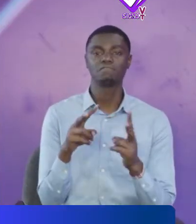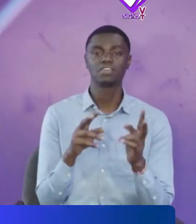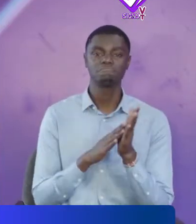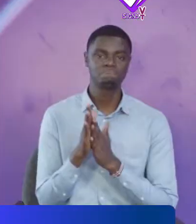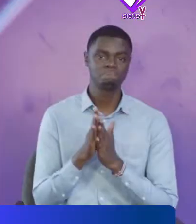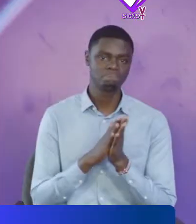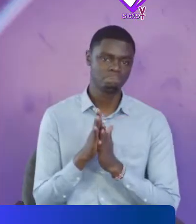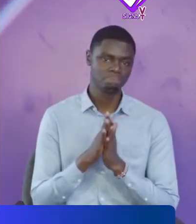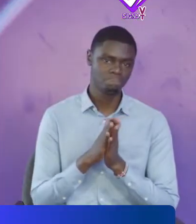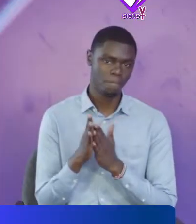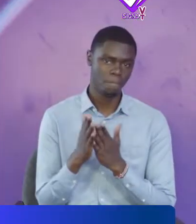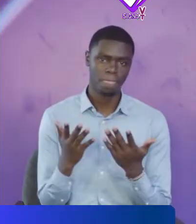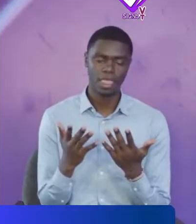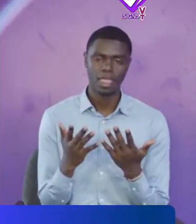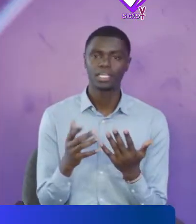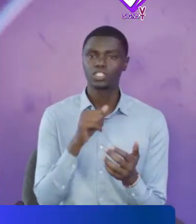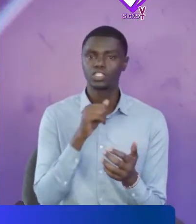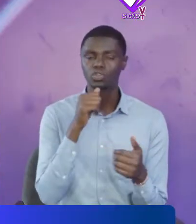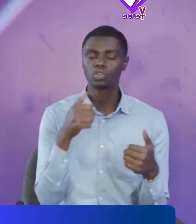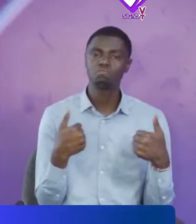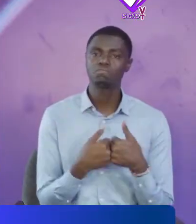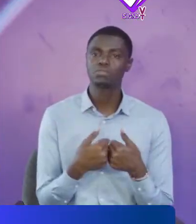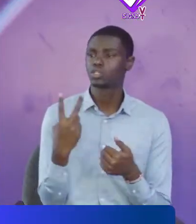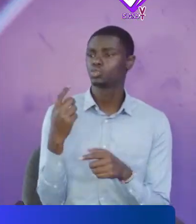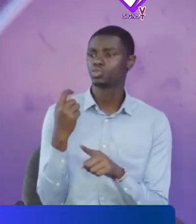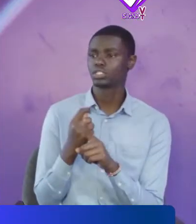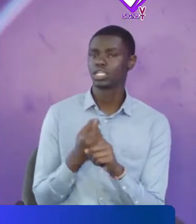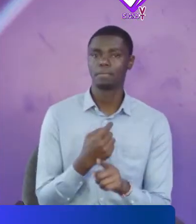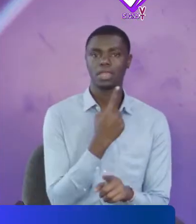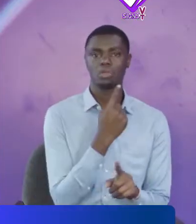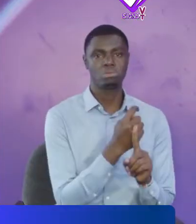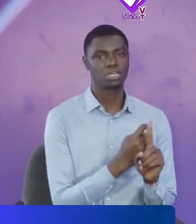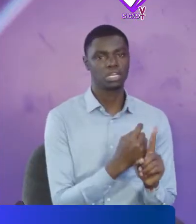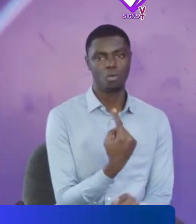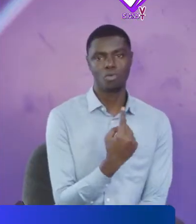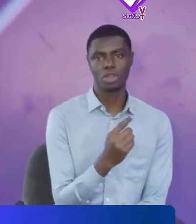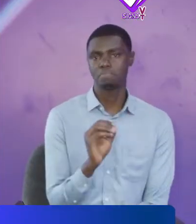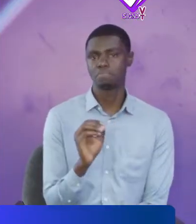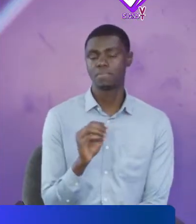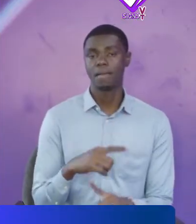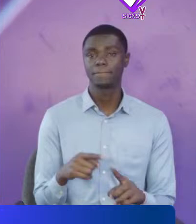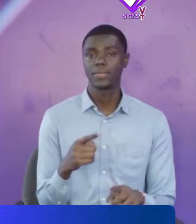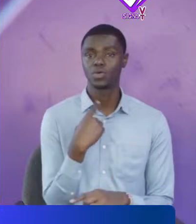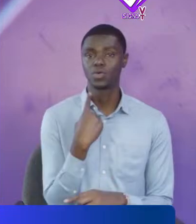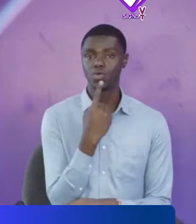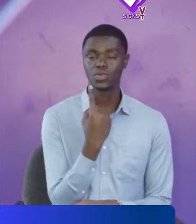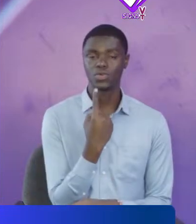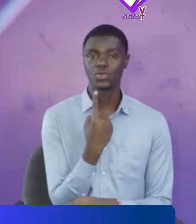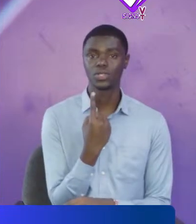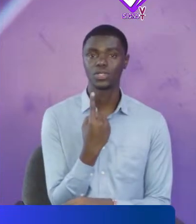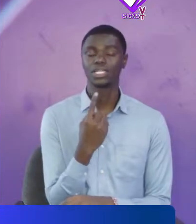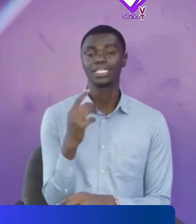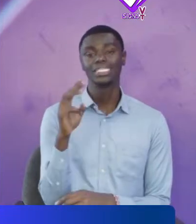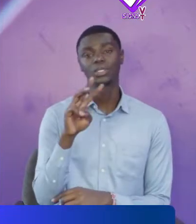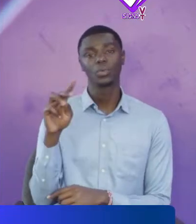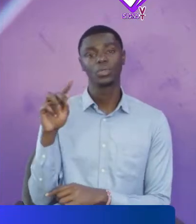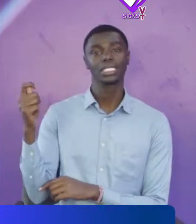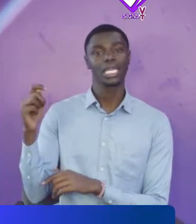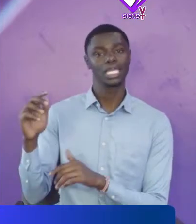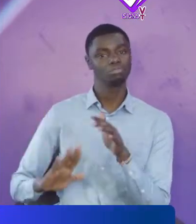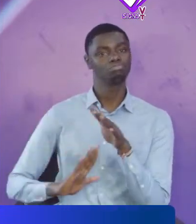what's interesting as well is not just the battle between two term and one term. It's also who is the Western Kenya